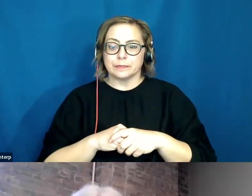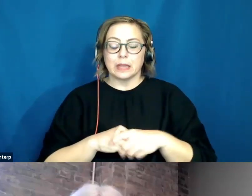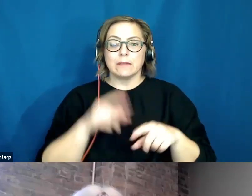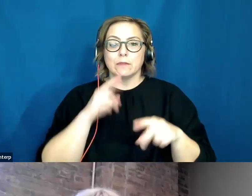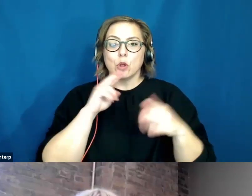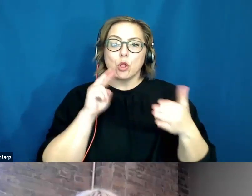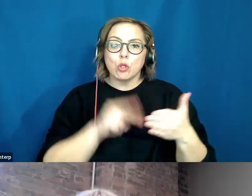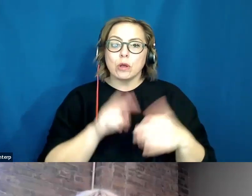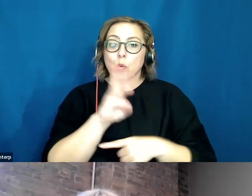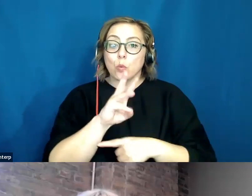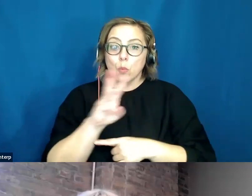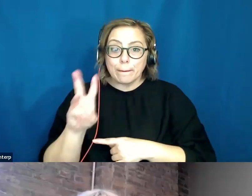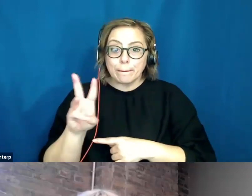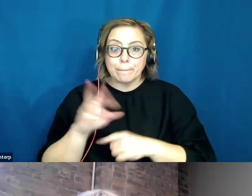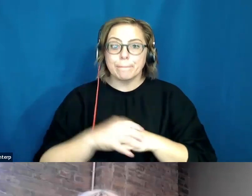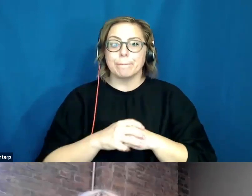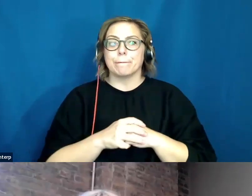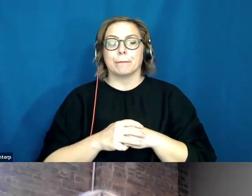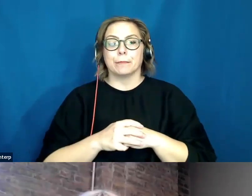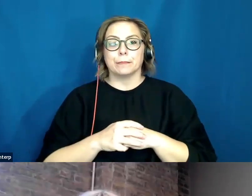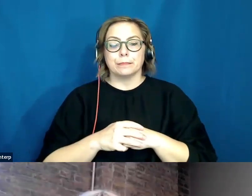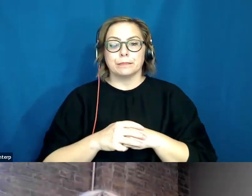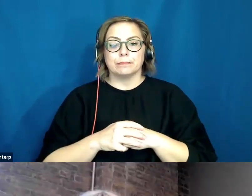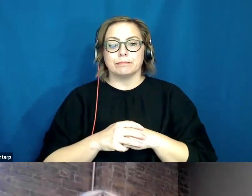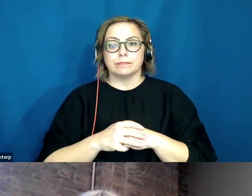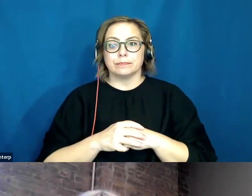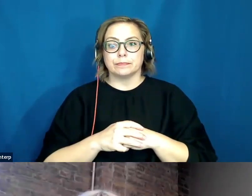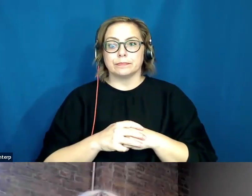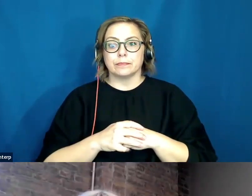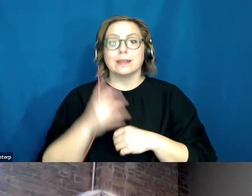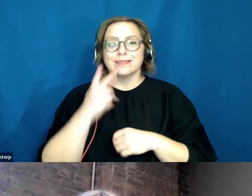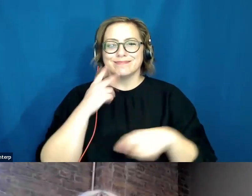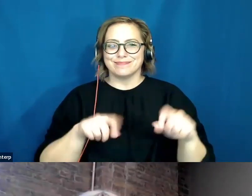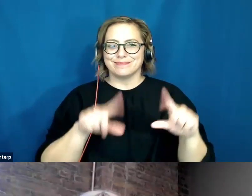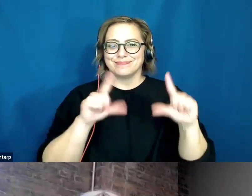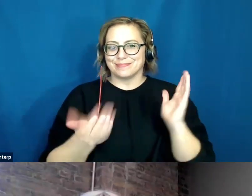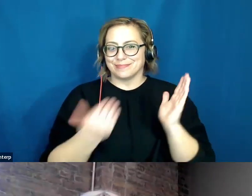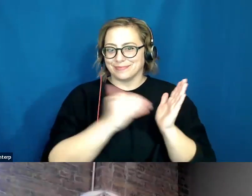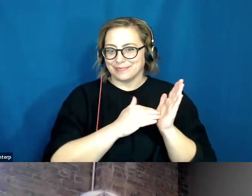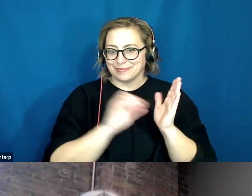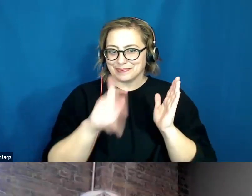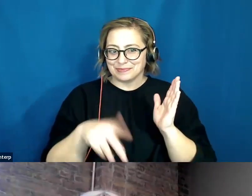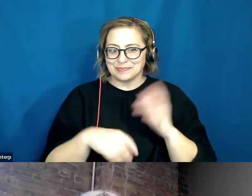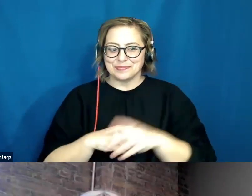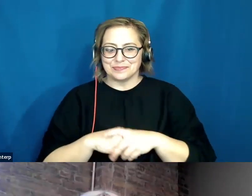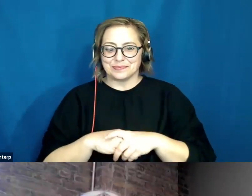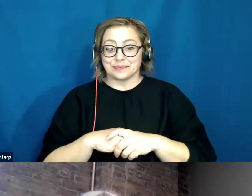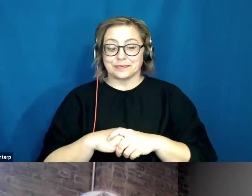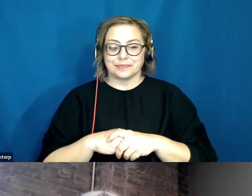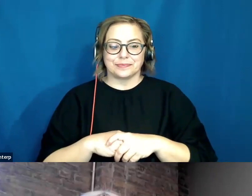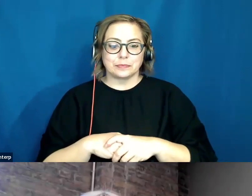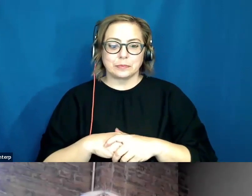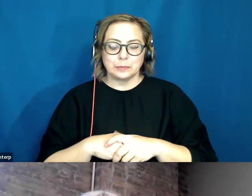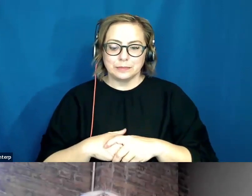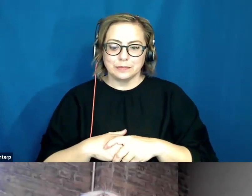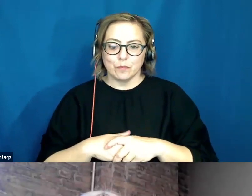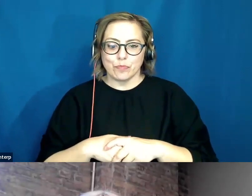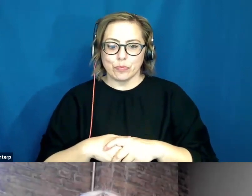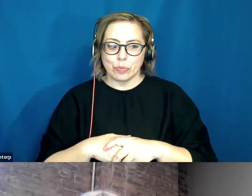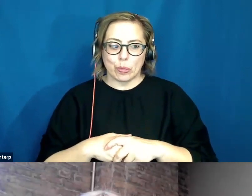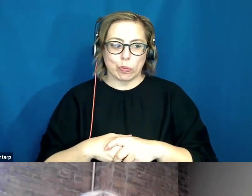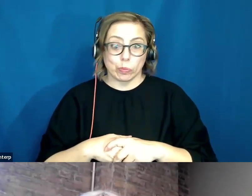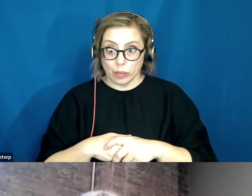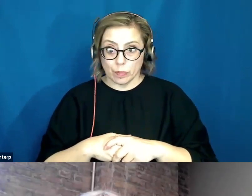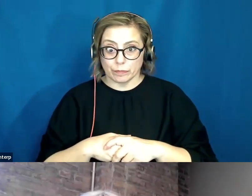for something, you'll see, I'm gonna do another share here real quick. Am